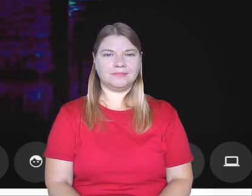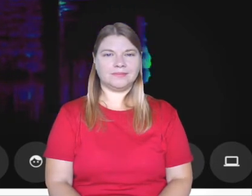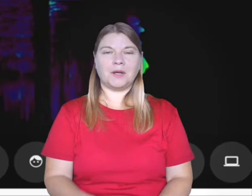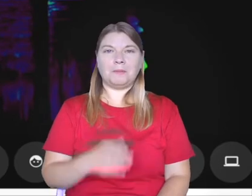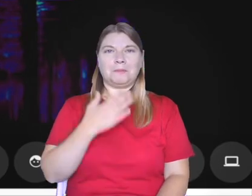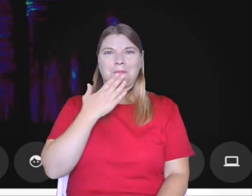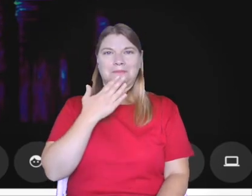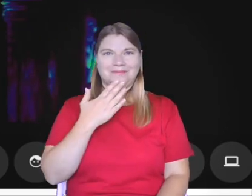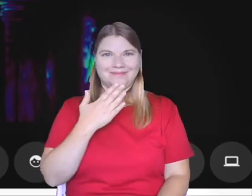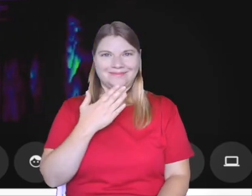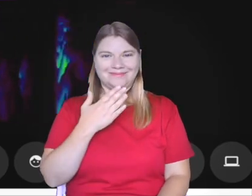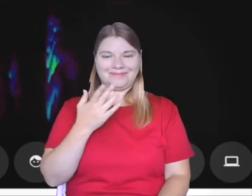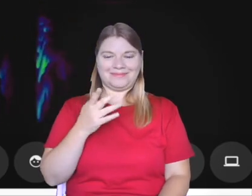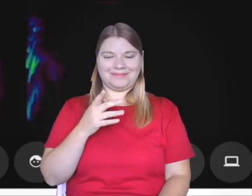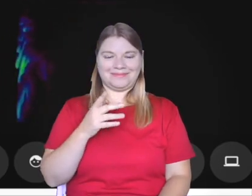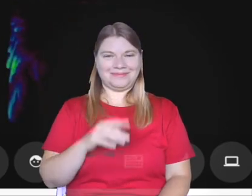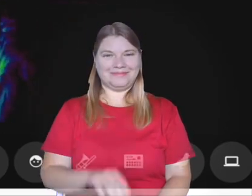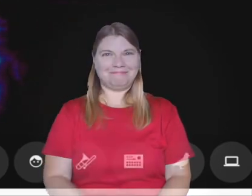Oh.